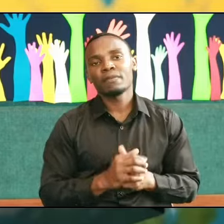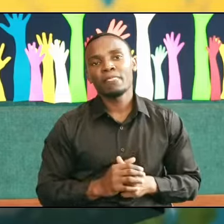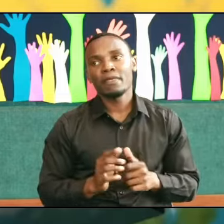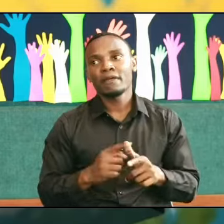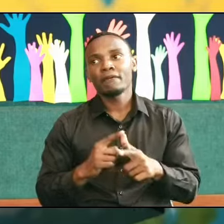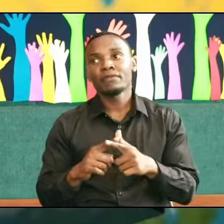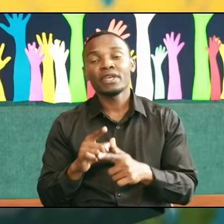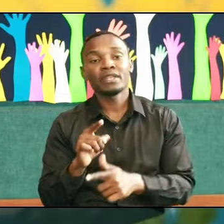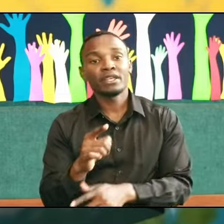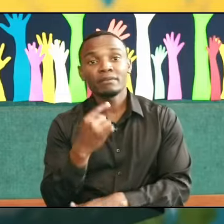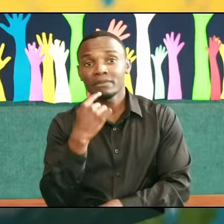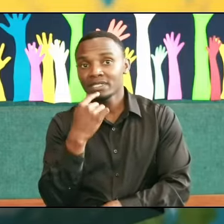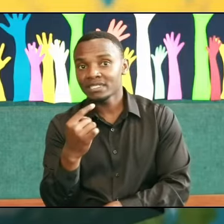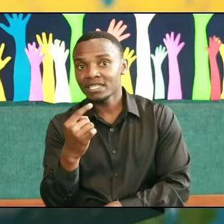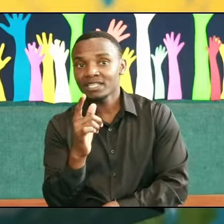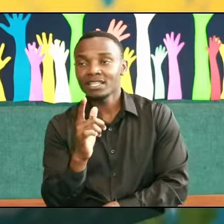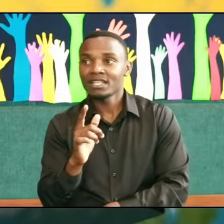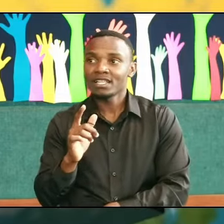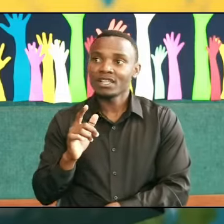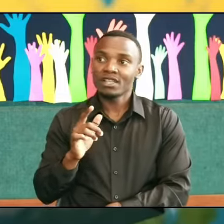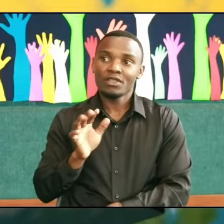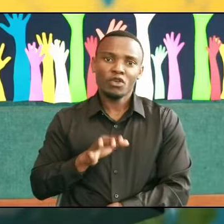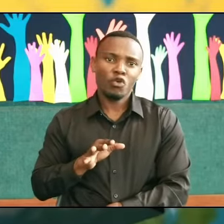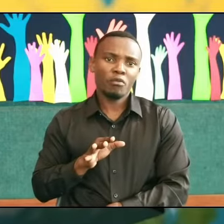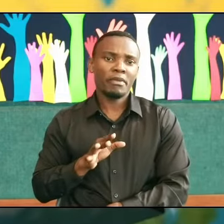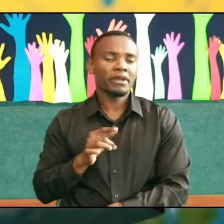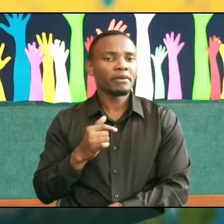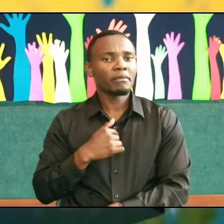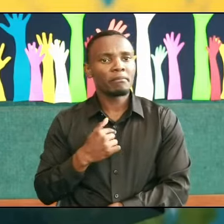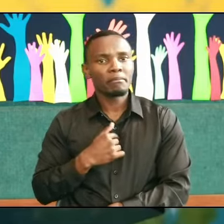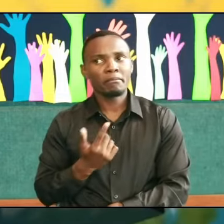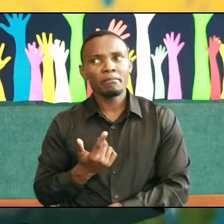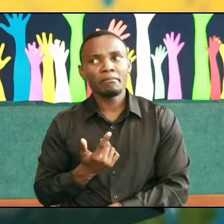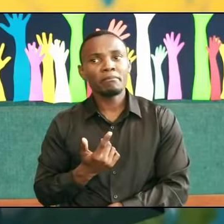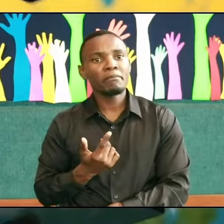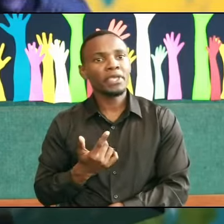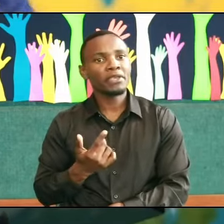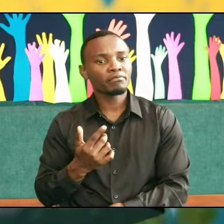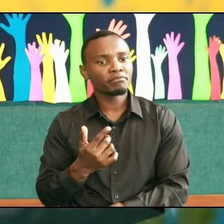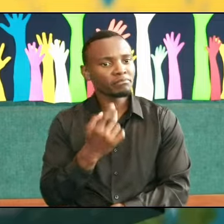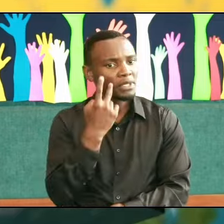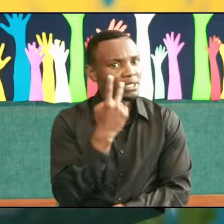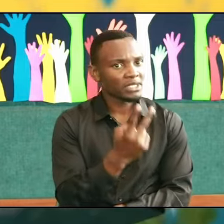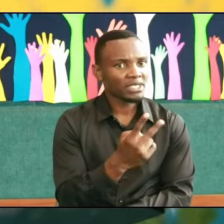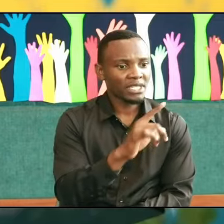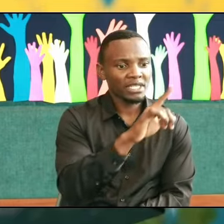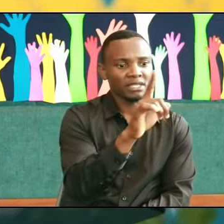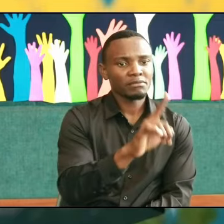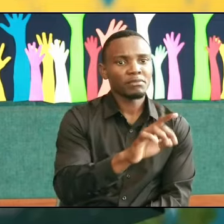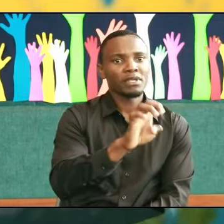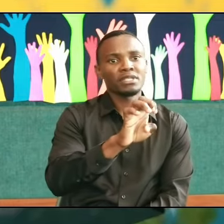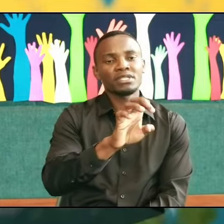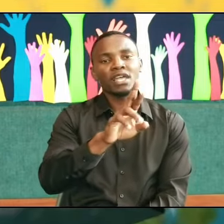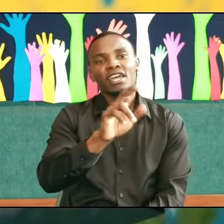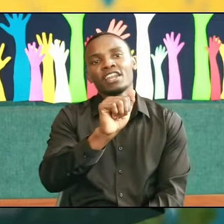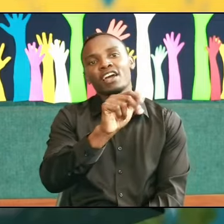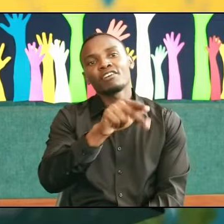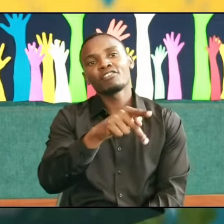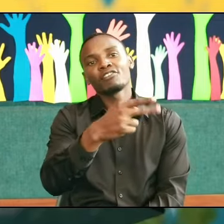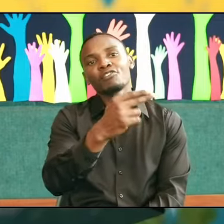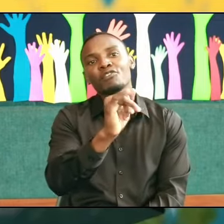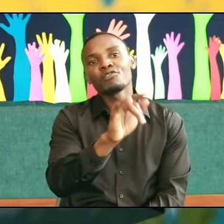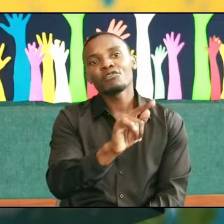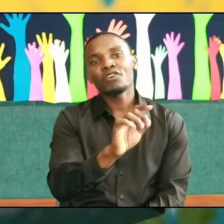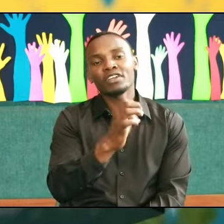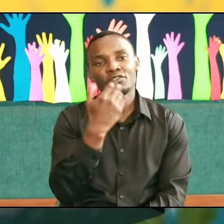says to the lady, he says to Elijah, I have already been to Zarephath. This is amazing. Before we get